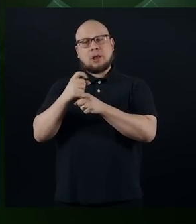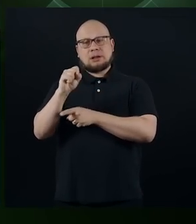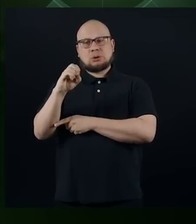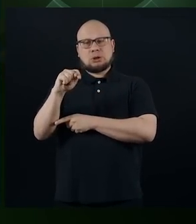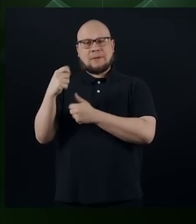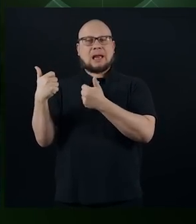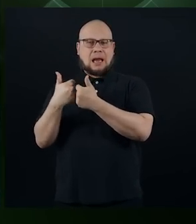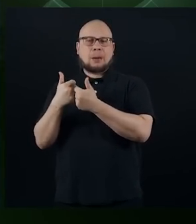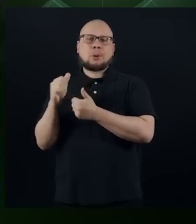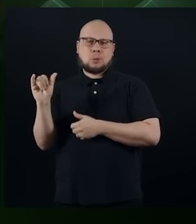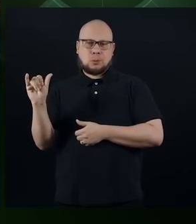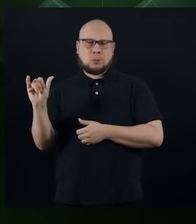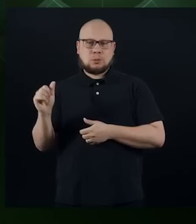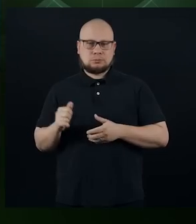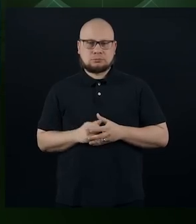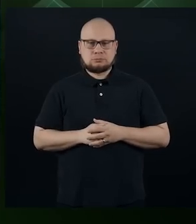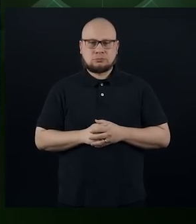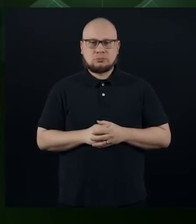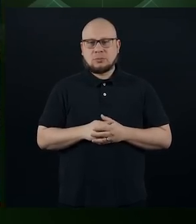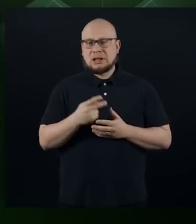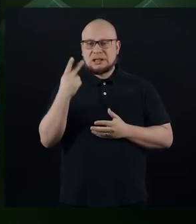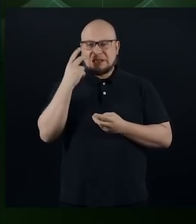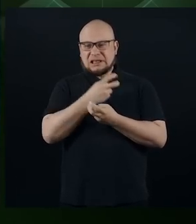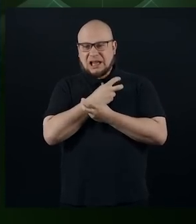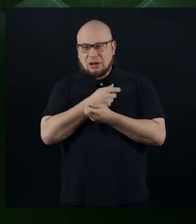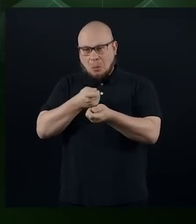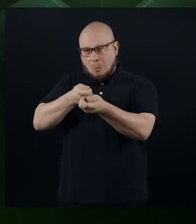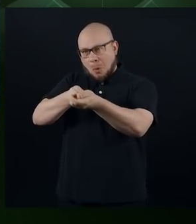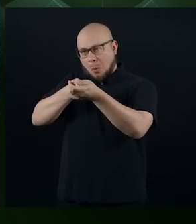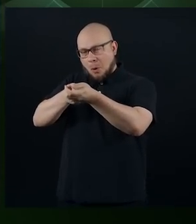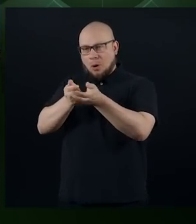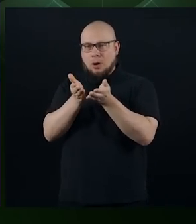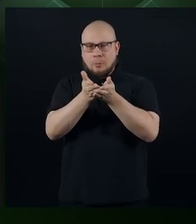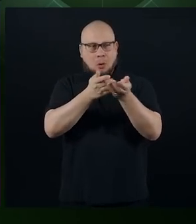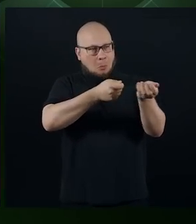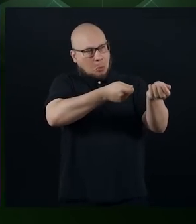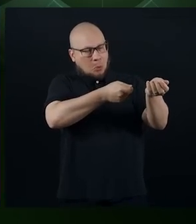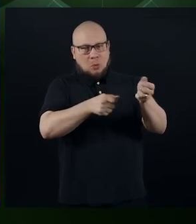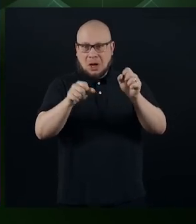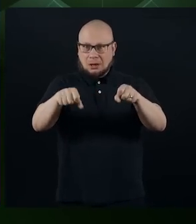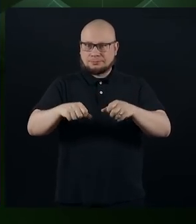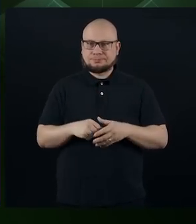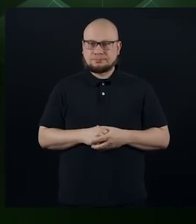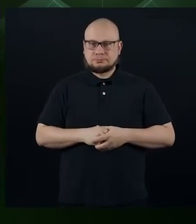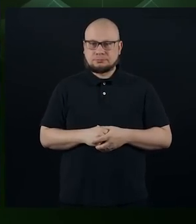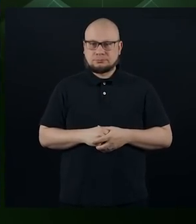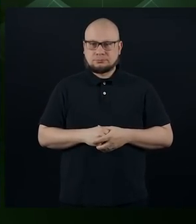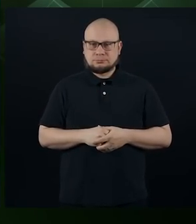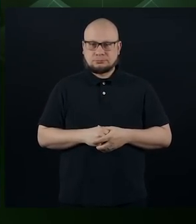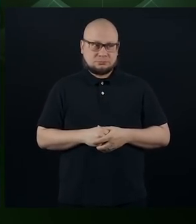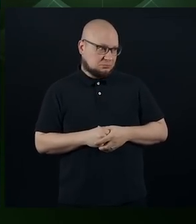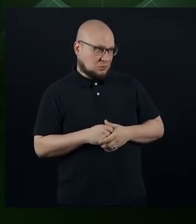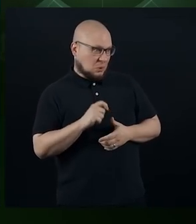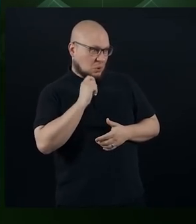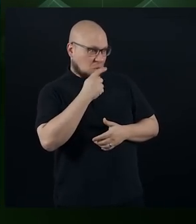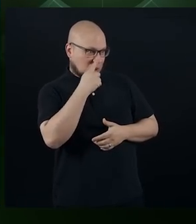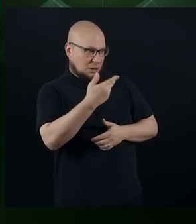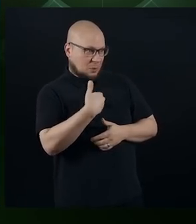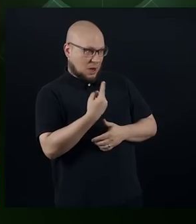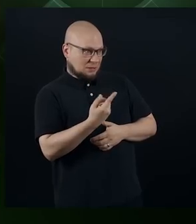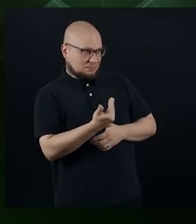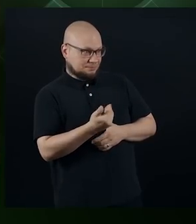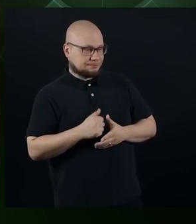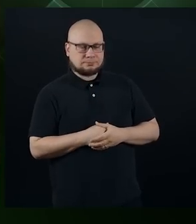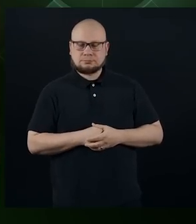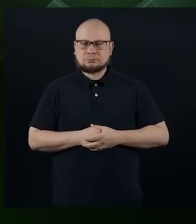Thieves, like taking it to a skeleton fort or engaging other ships with this new tool. I don't suppose, by chance, there's a second one of those?